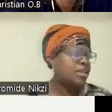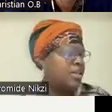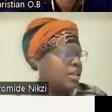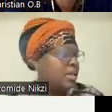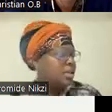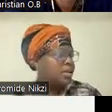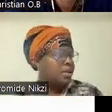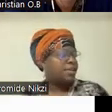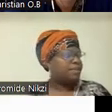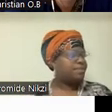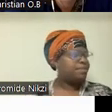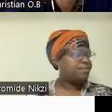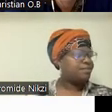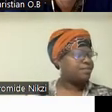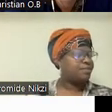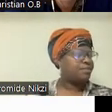meeting.